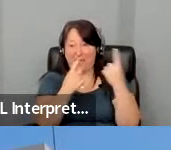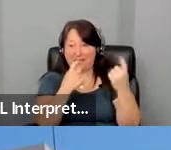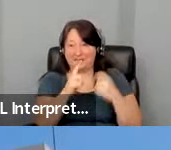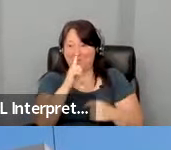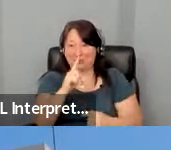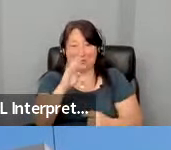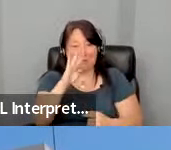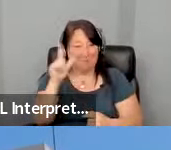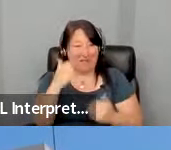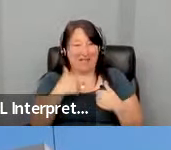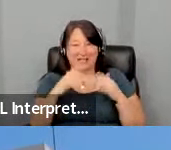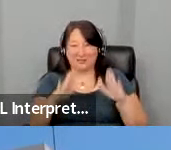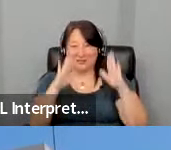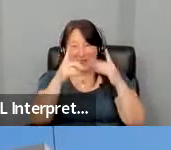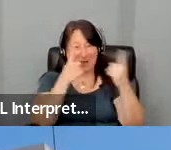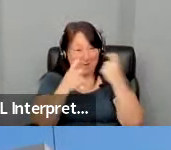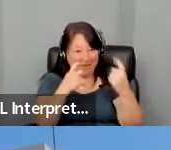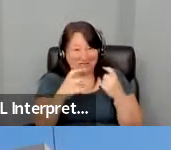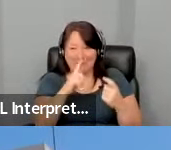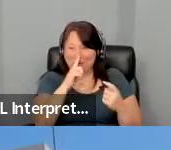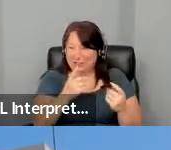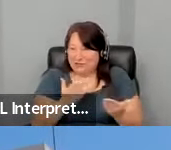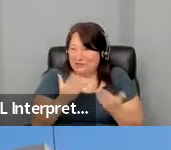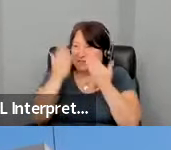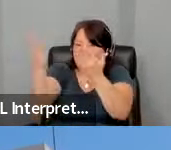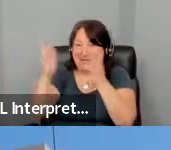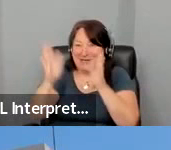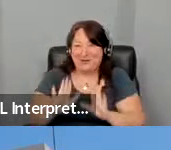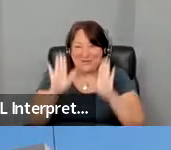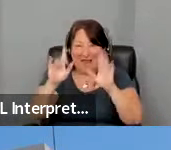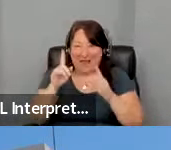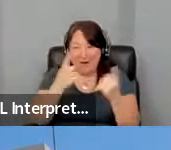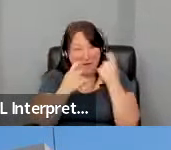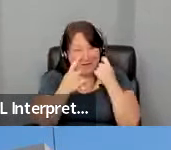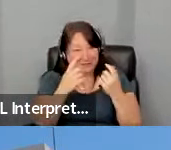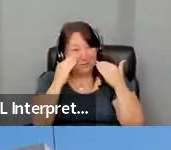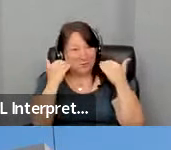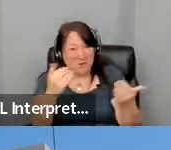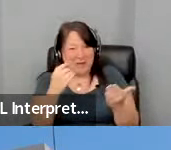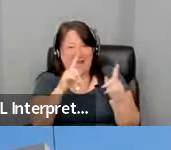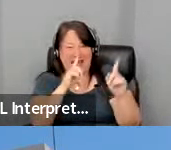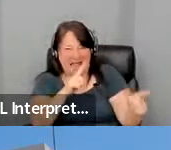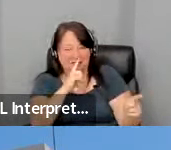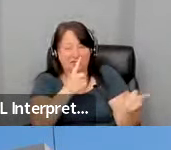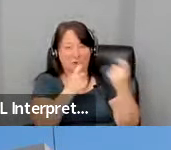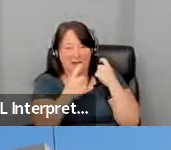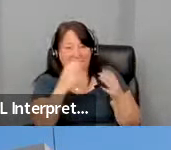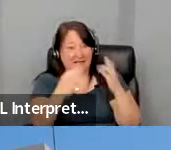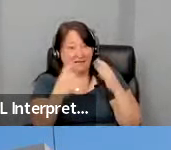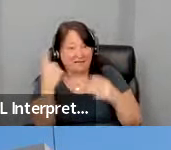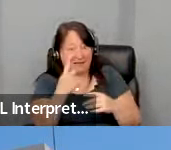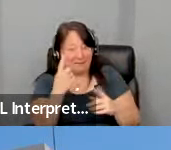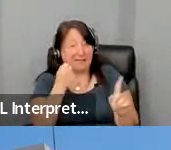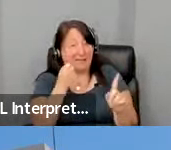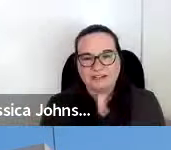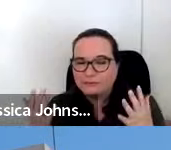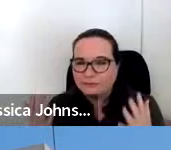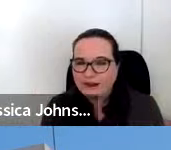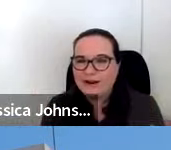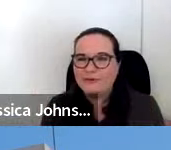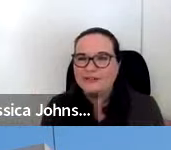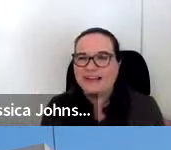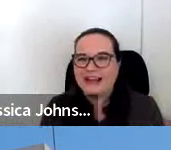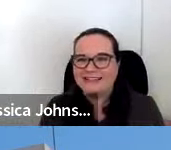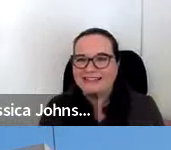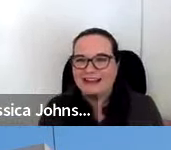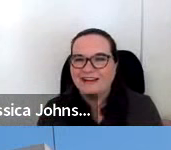has some great ones for us. I'm sure you've submitted some great ones. So we will go into the questions. If something hits you after this presentation and you think,